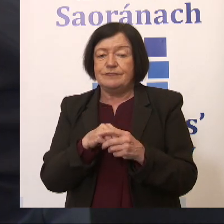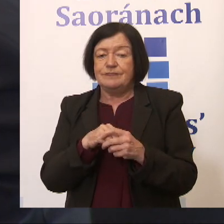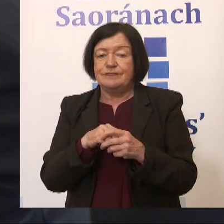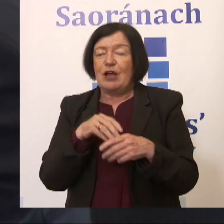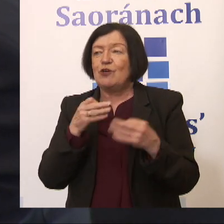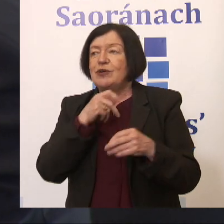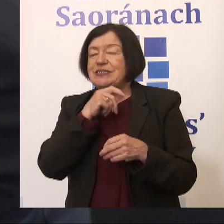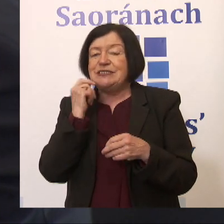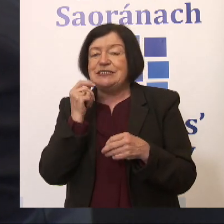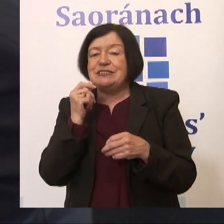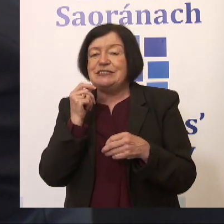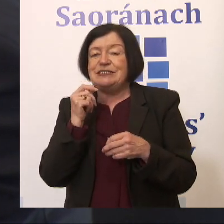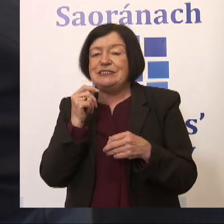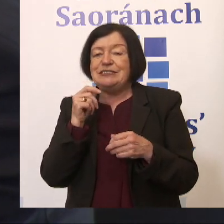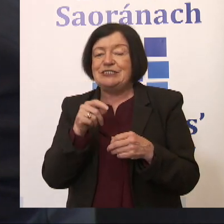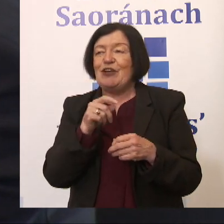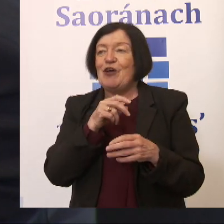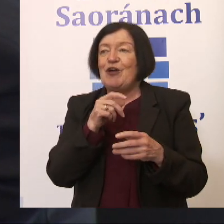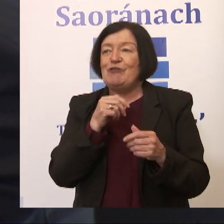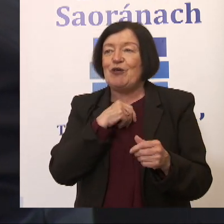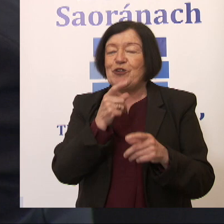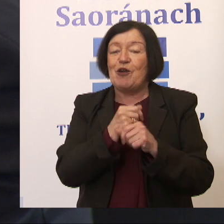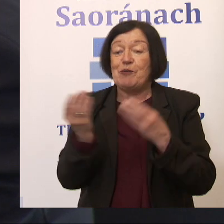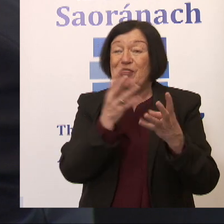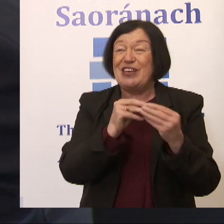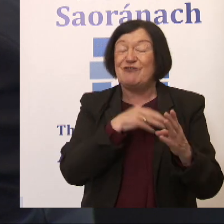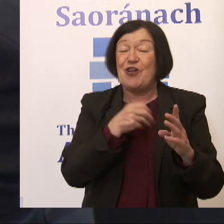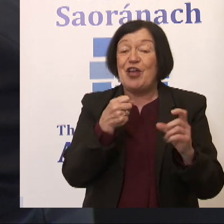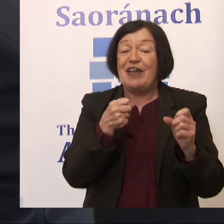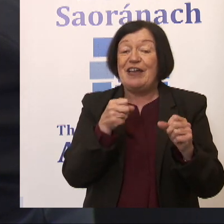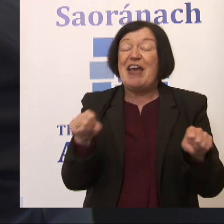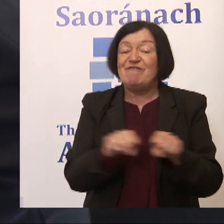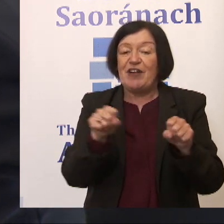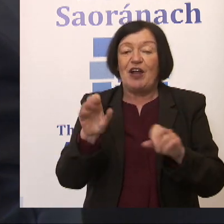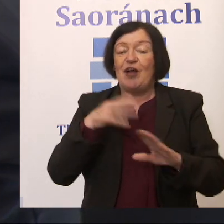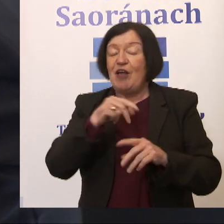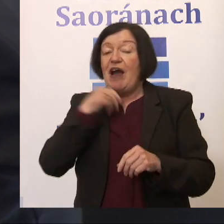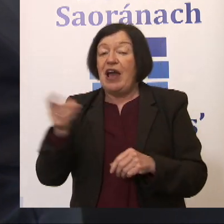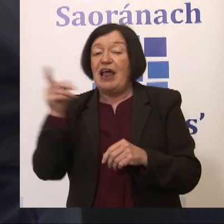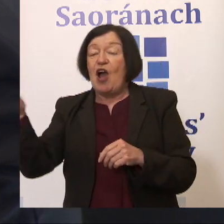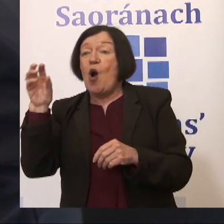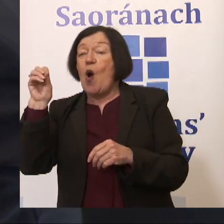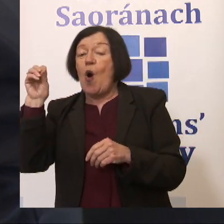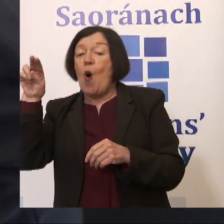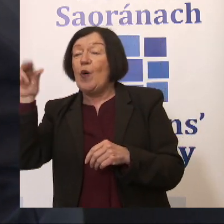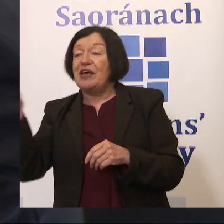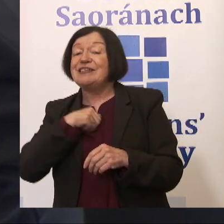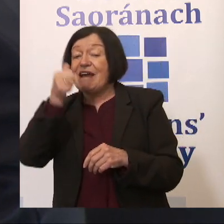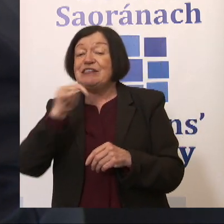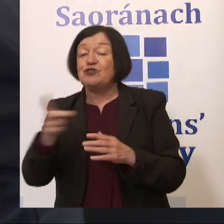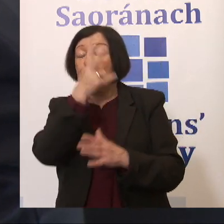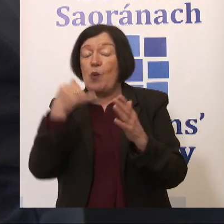was going to say a weapon to a fight, but this was never going to be that, and not use it. So I'm going to ask Áinle to maybe answer that